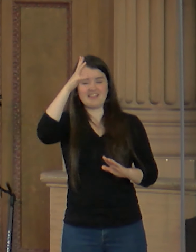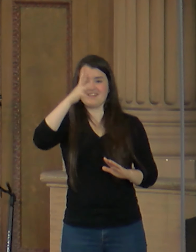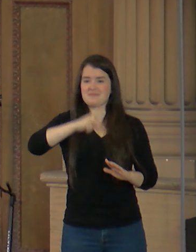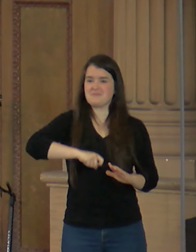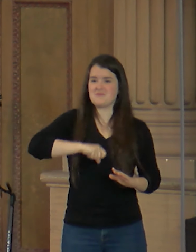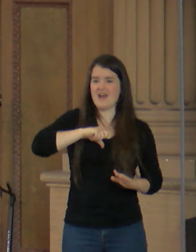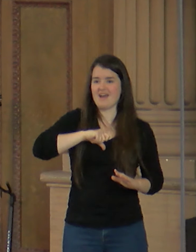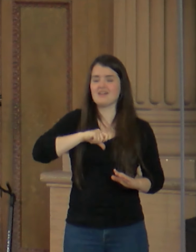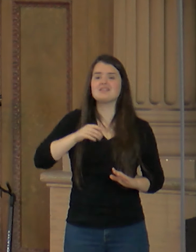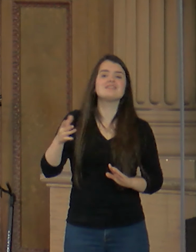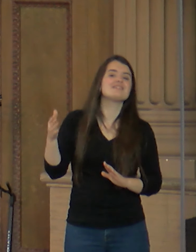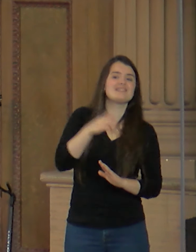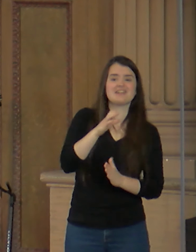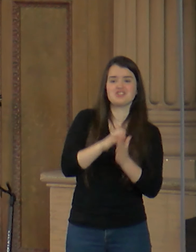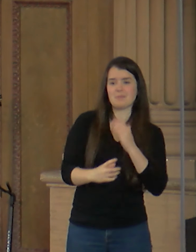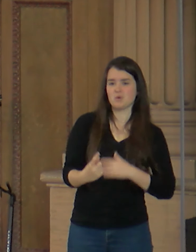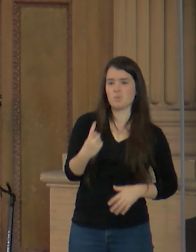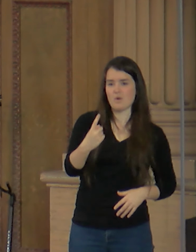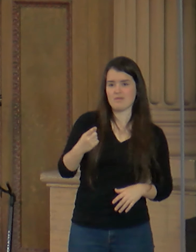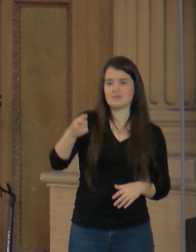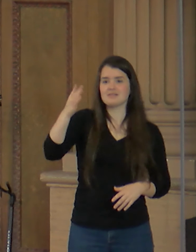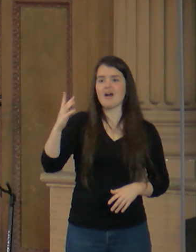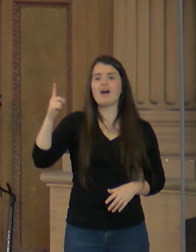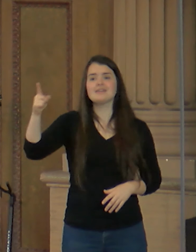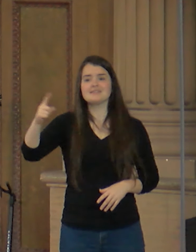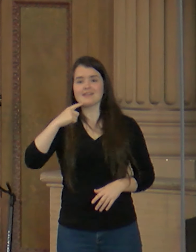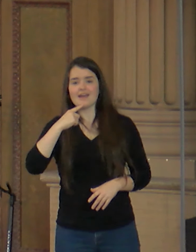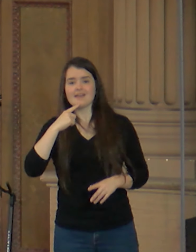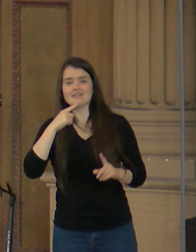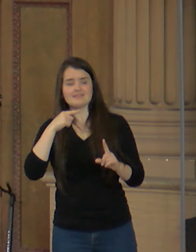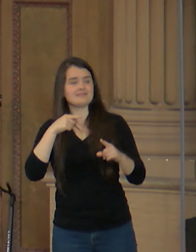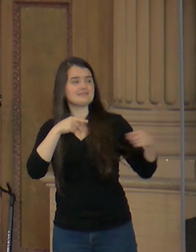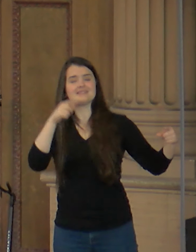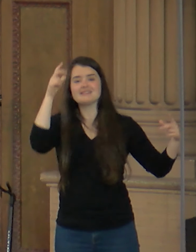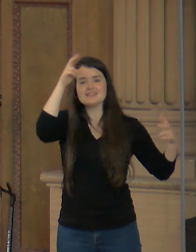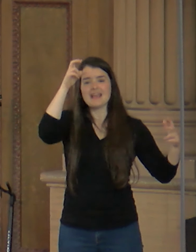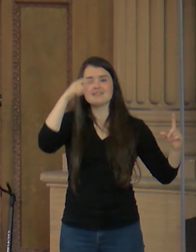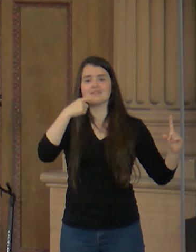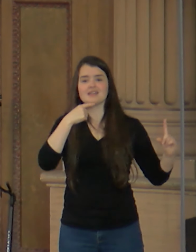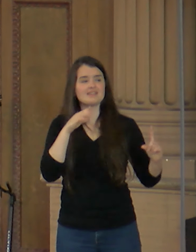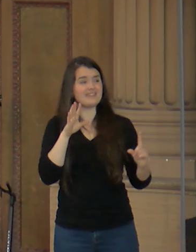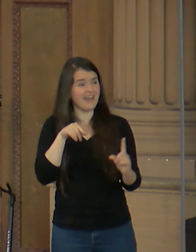heard back in chapter 1, when God says to Satan, have you considered my servant Job?